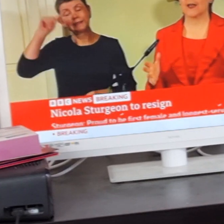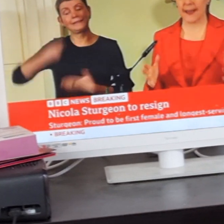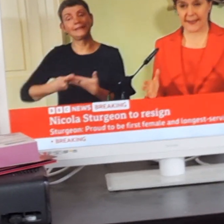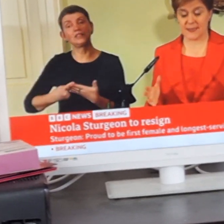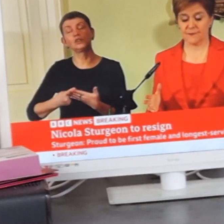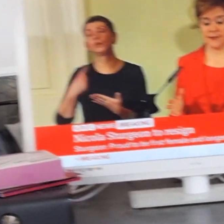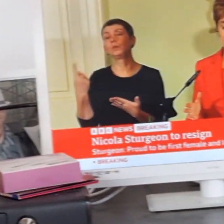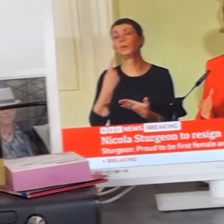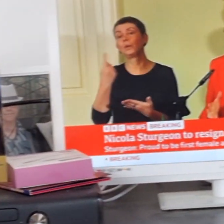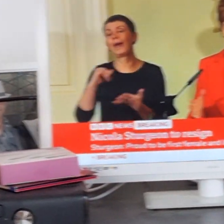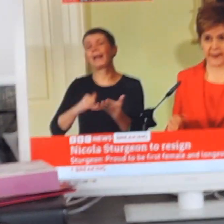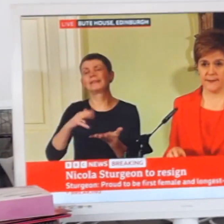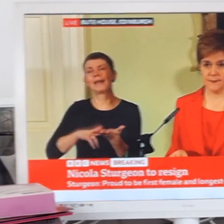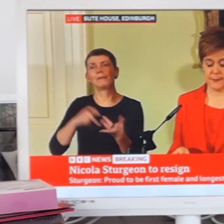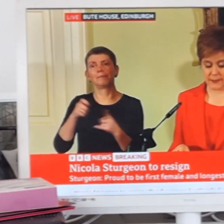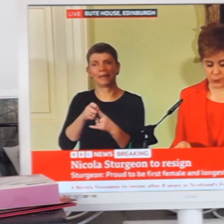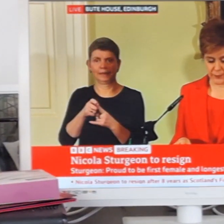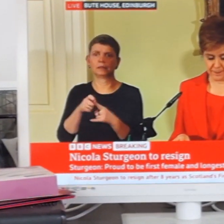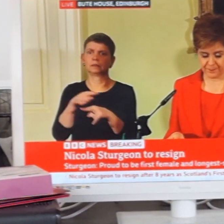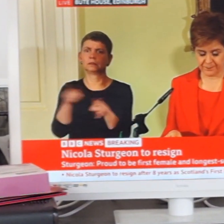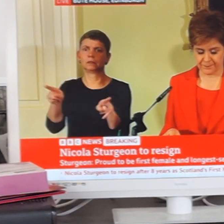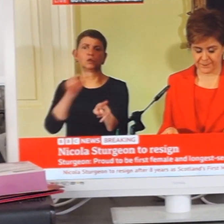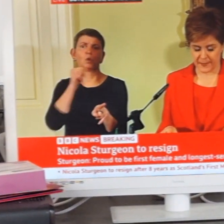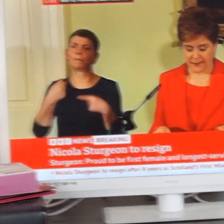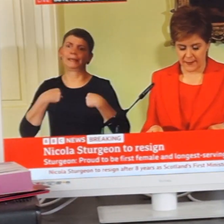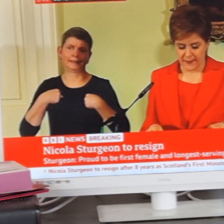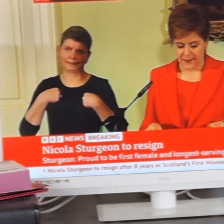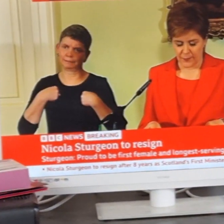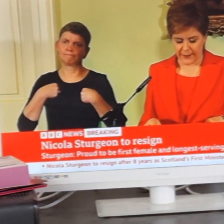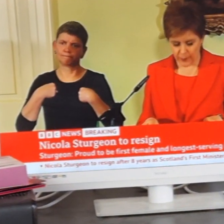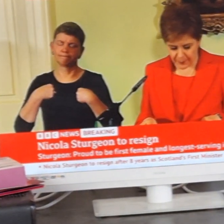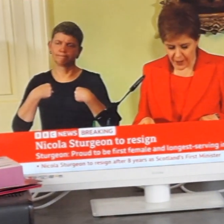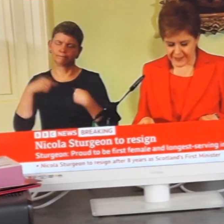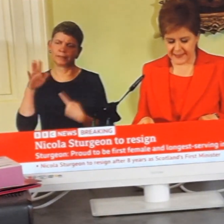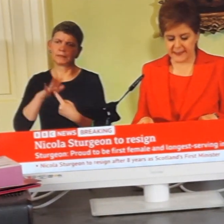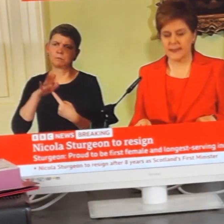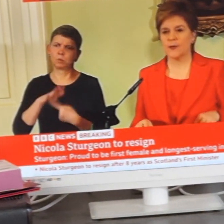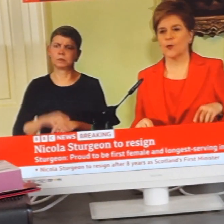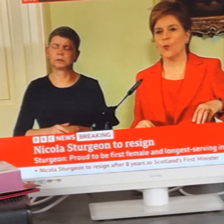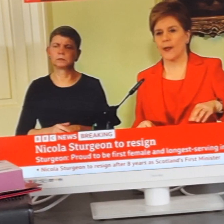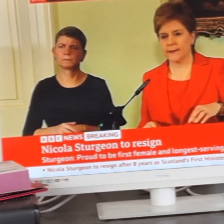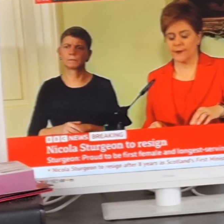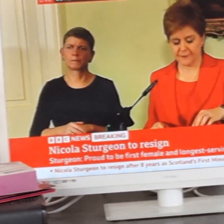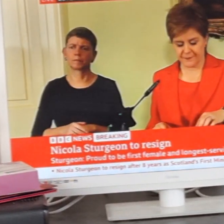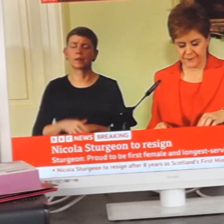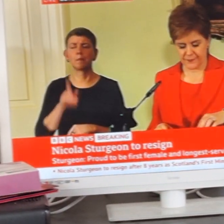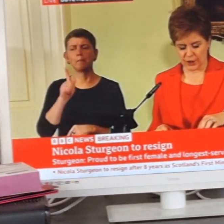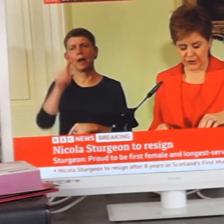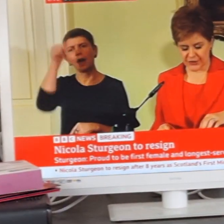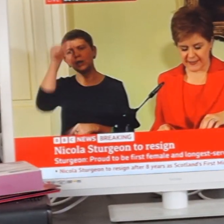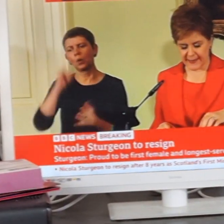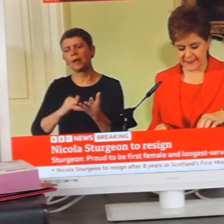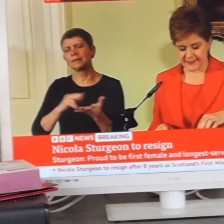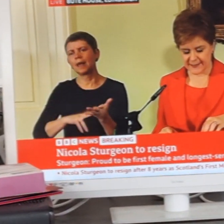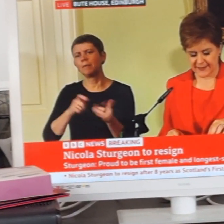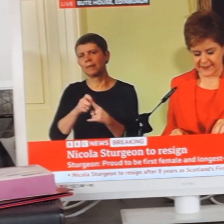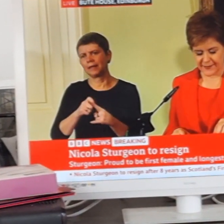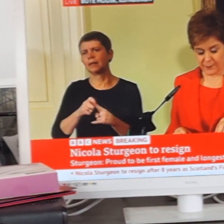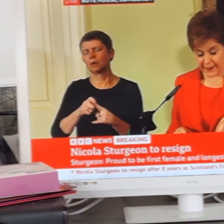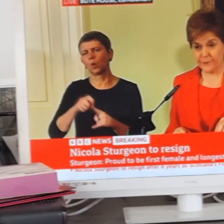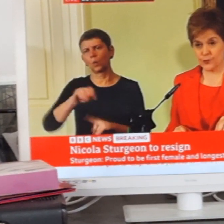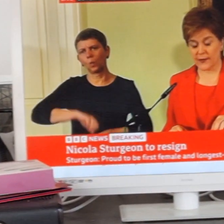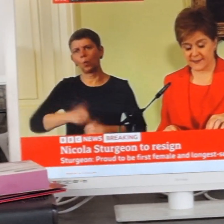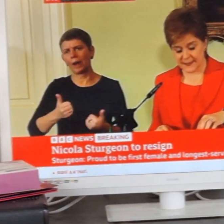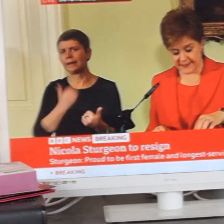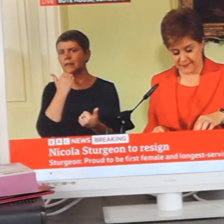SNP collectively, not by me alone. But I know my party well enough to understand